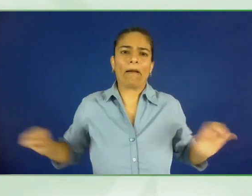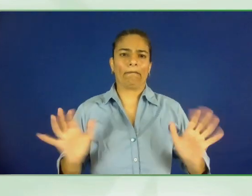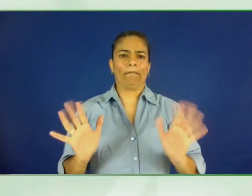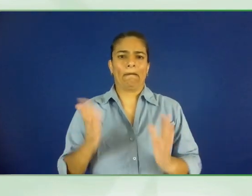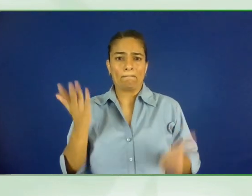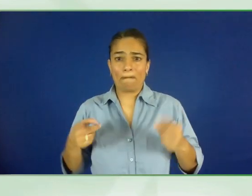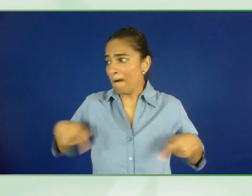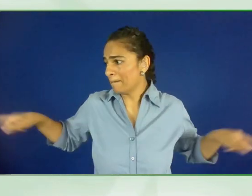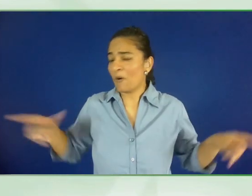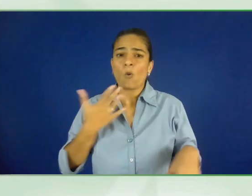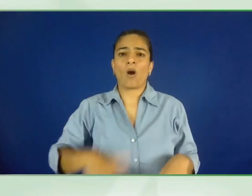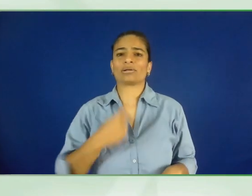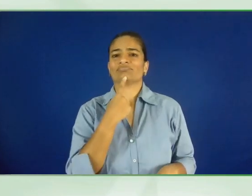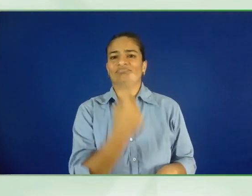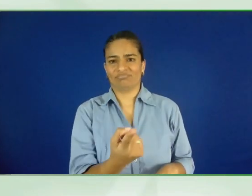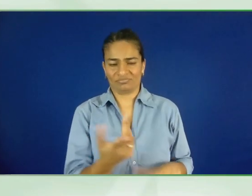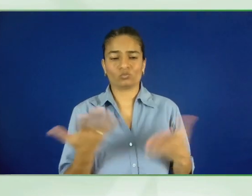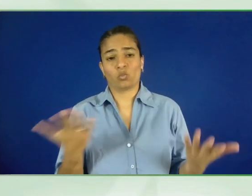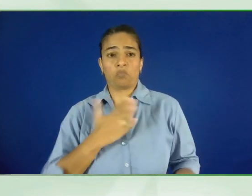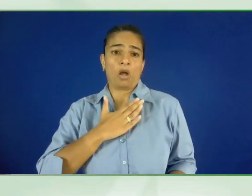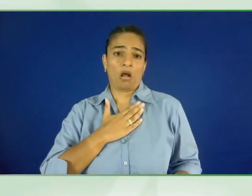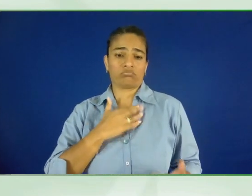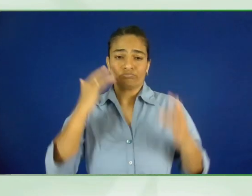So that's my thoughts.